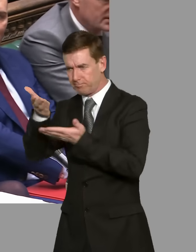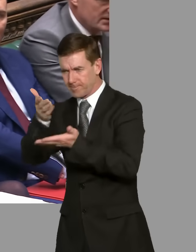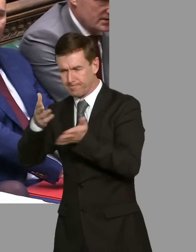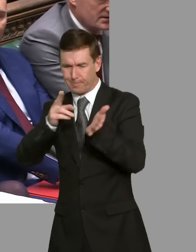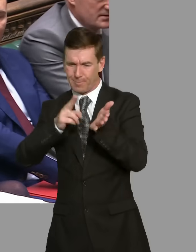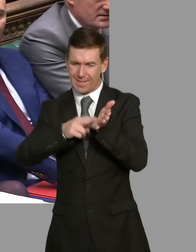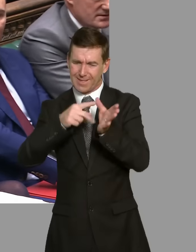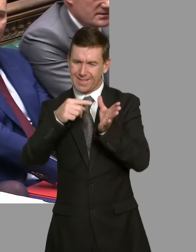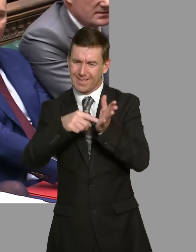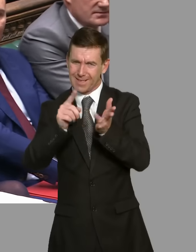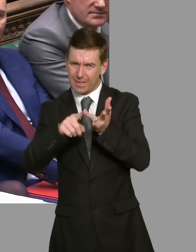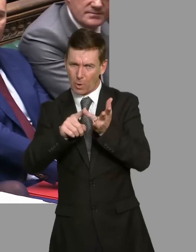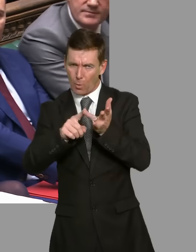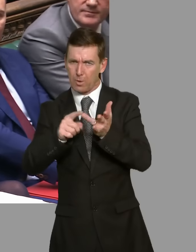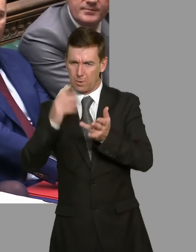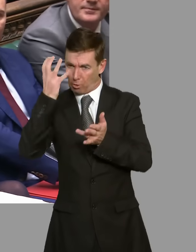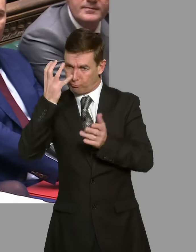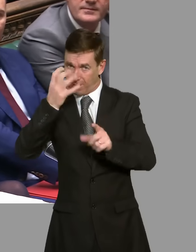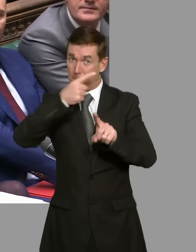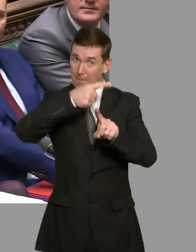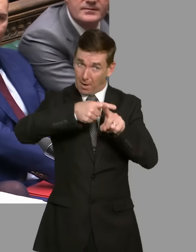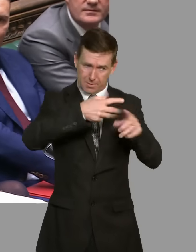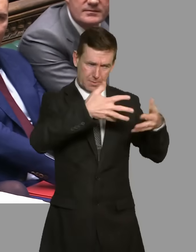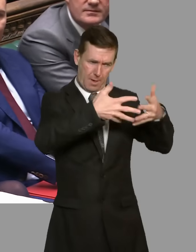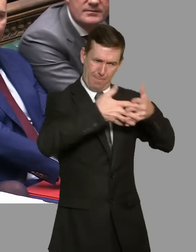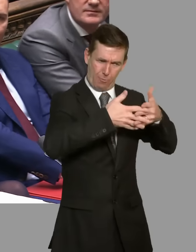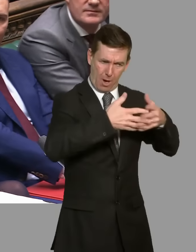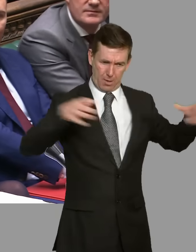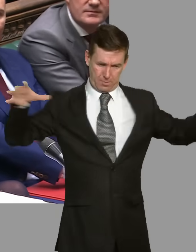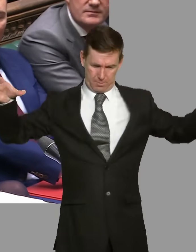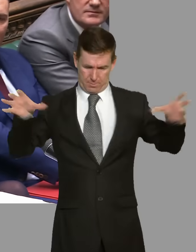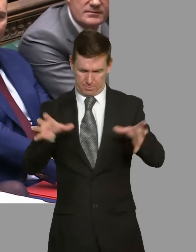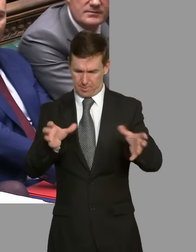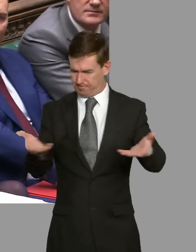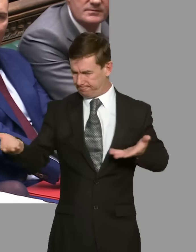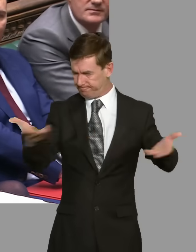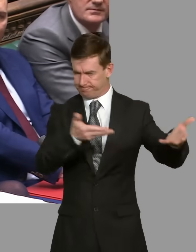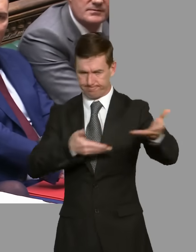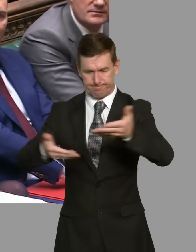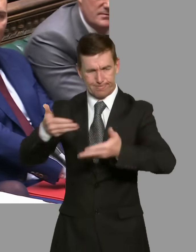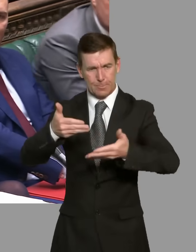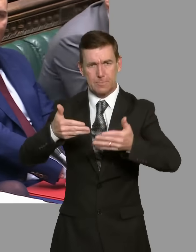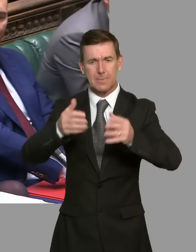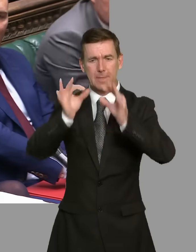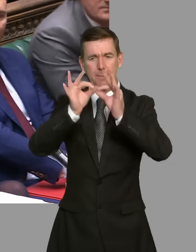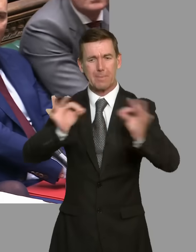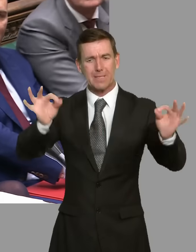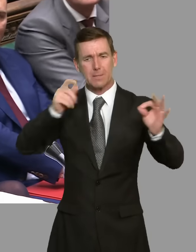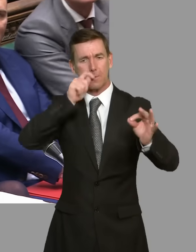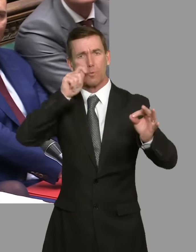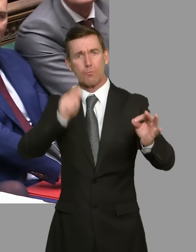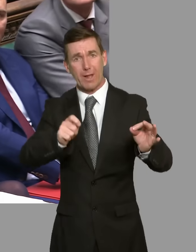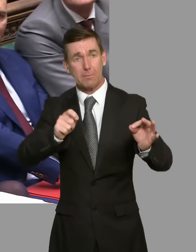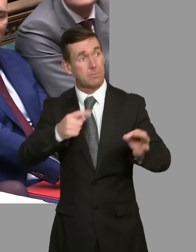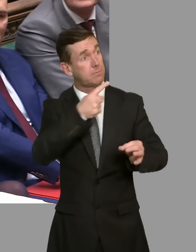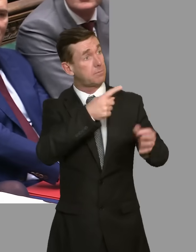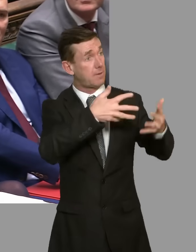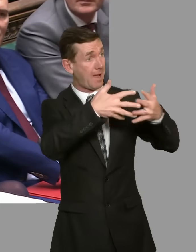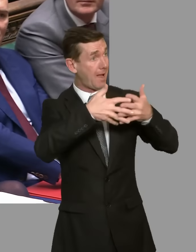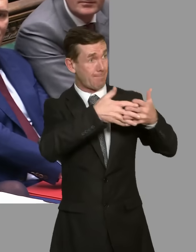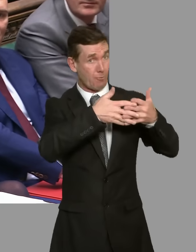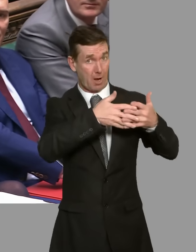Ukraine. That will not happen without security guarantees from the coalition of the willing, backed by the United States.